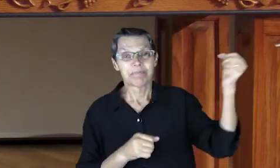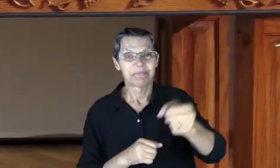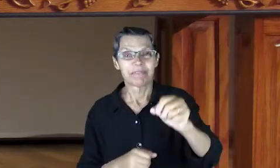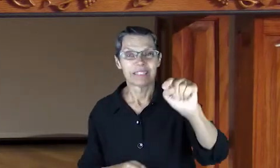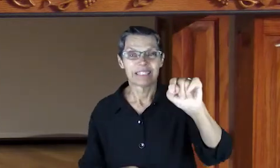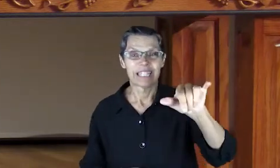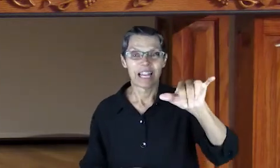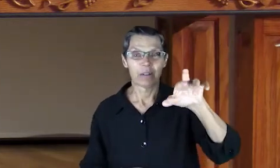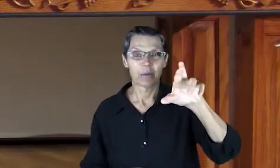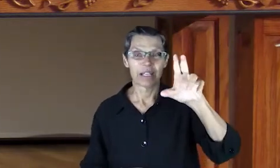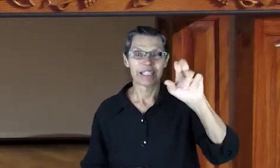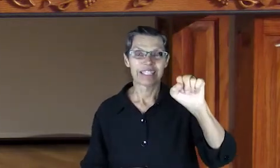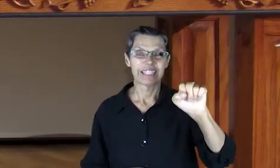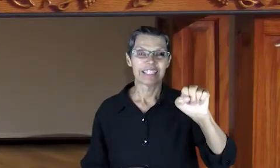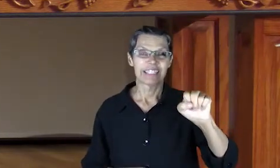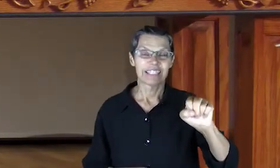Titus.